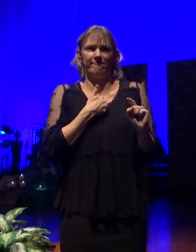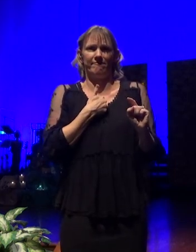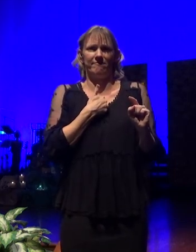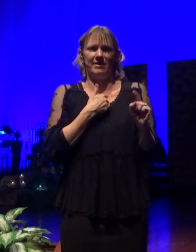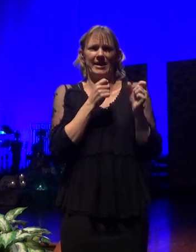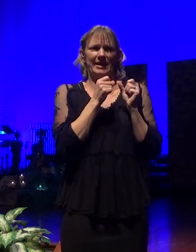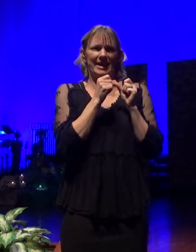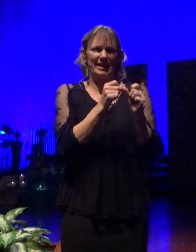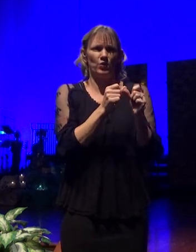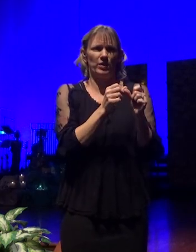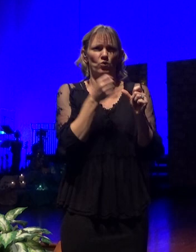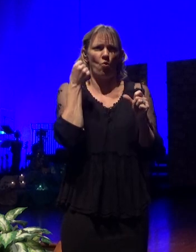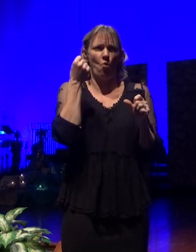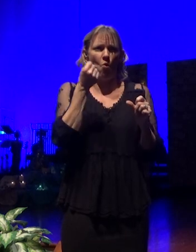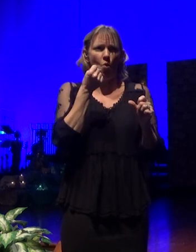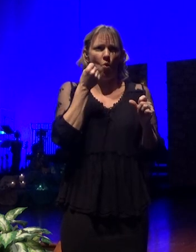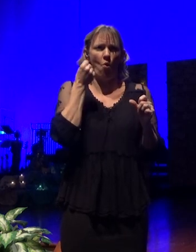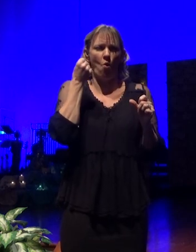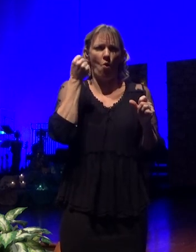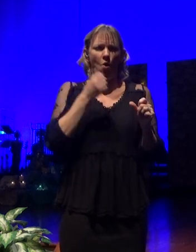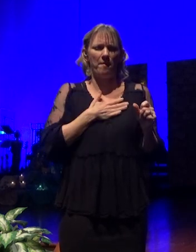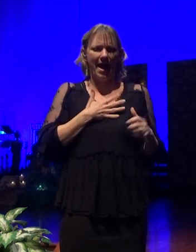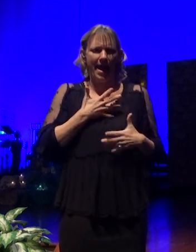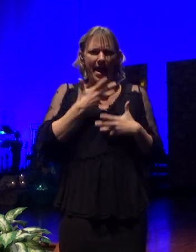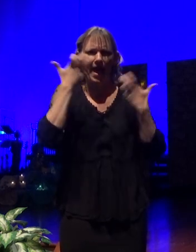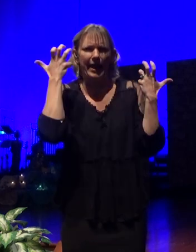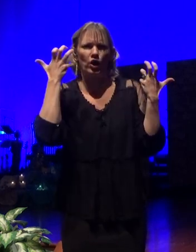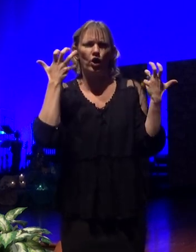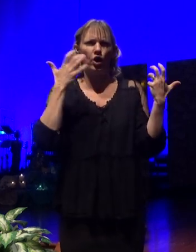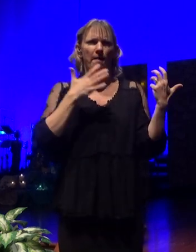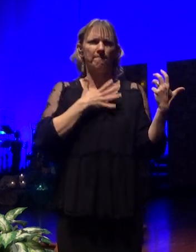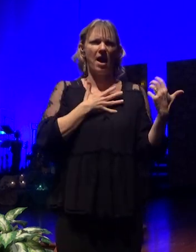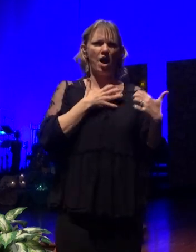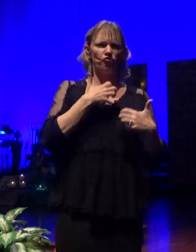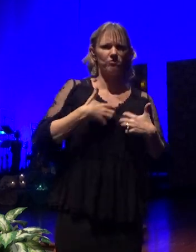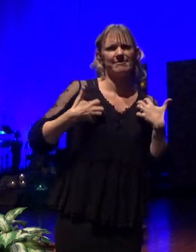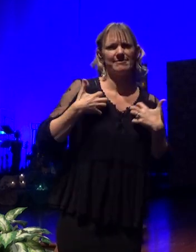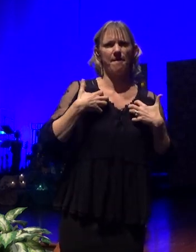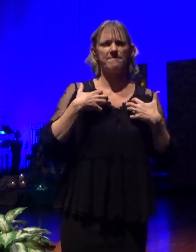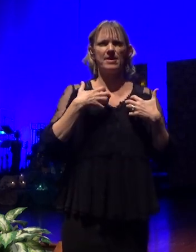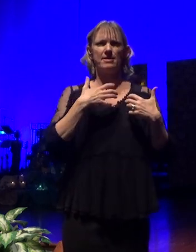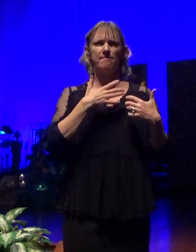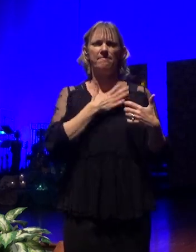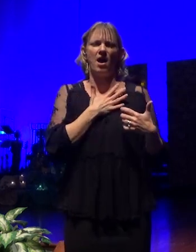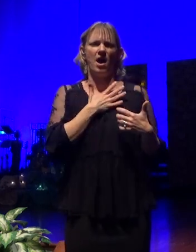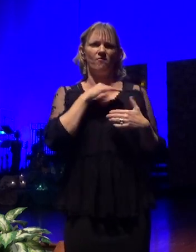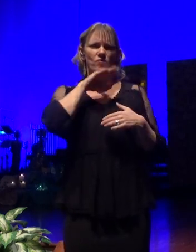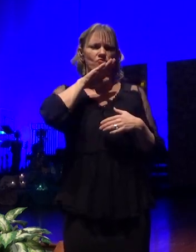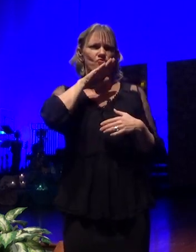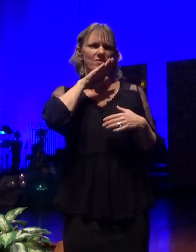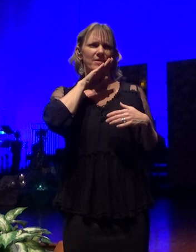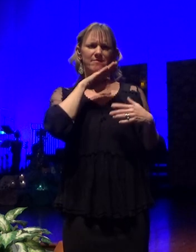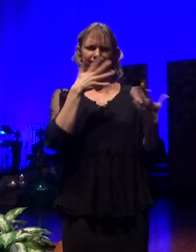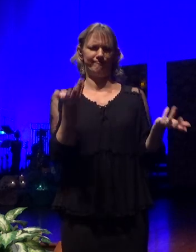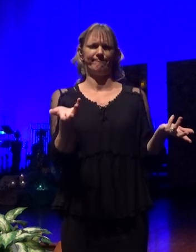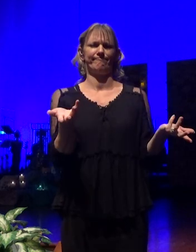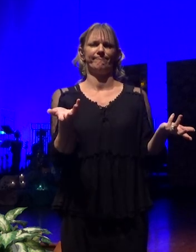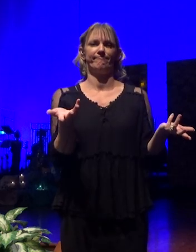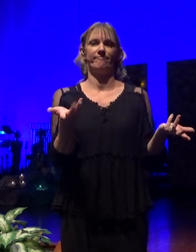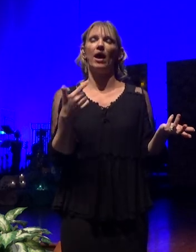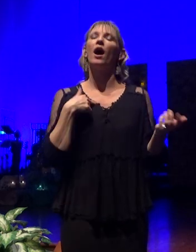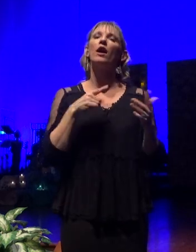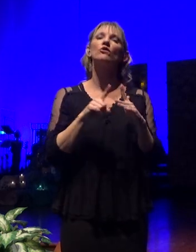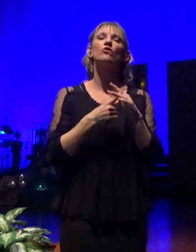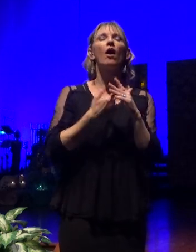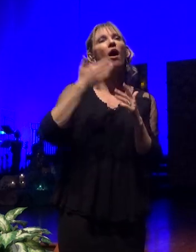continuing to hang on to my anger and resentment and frustration? And so I began a